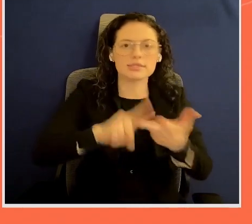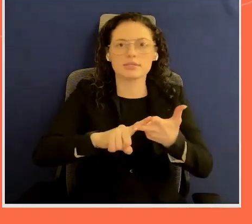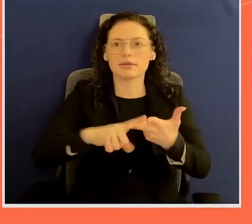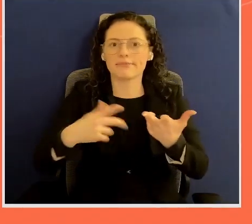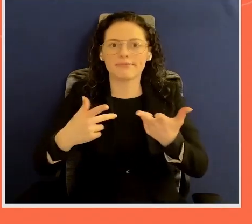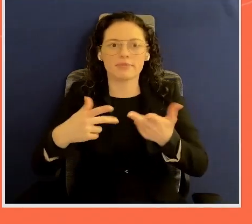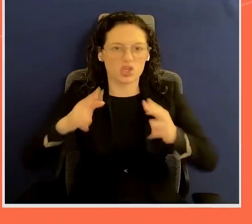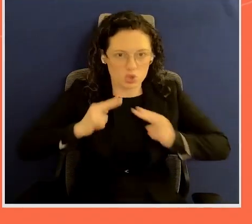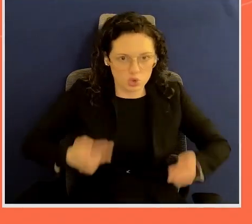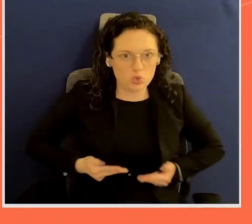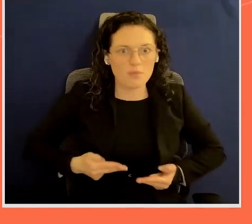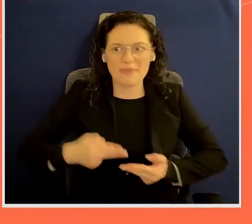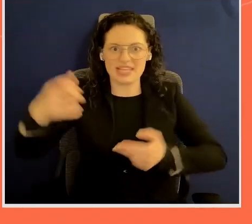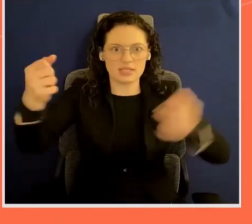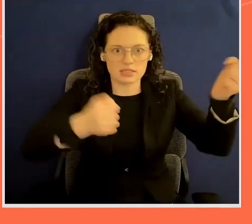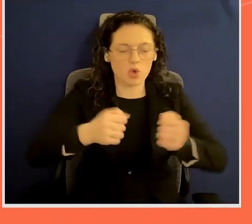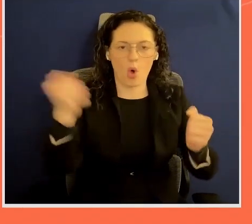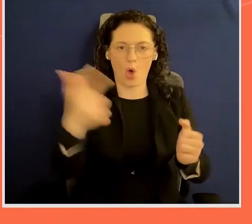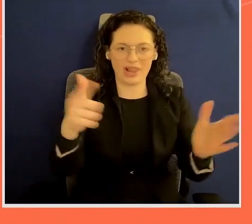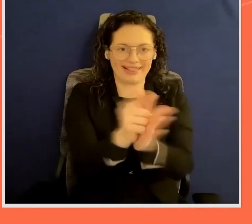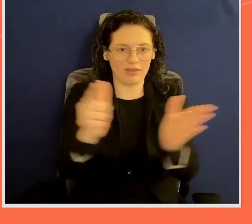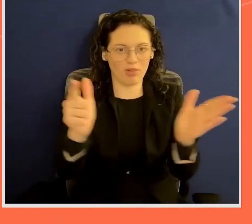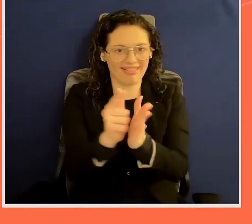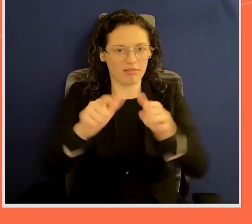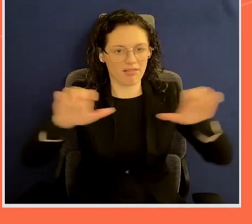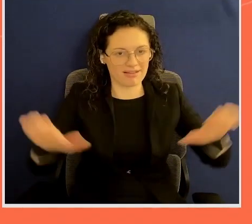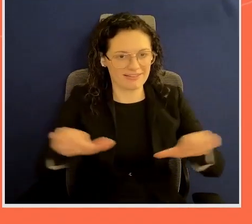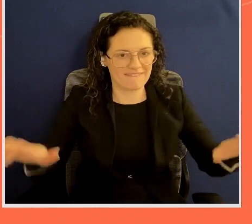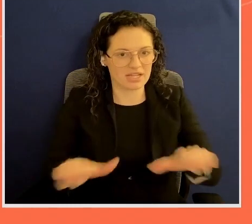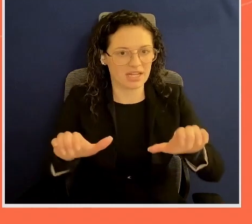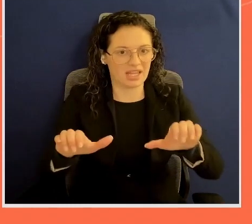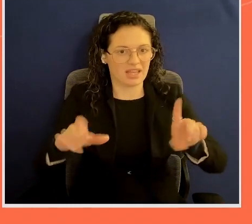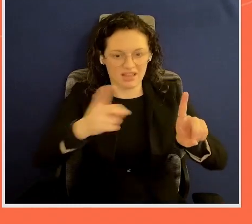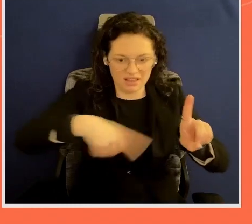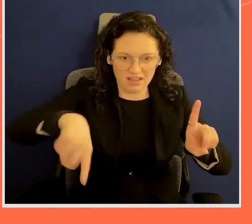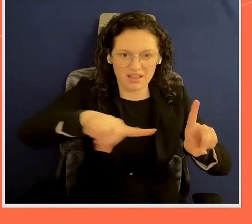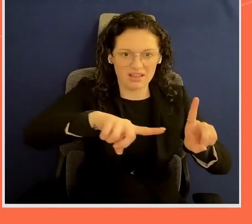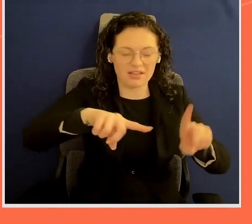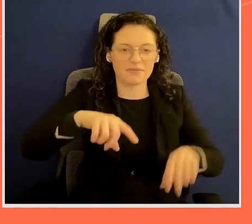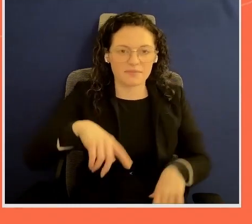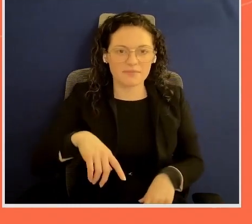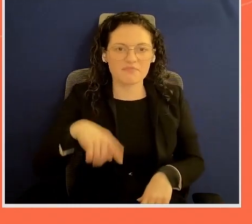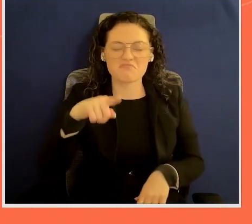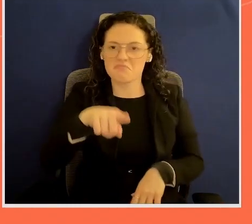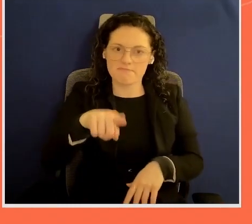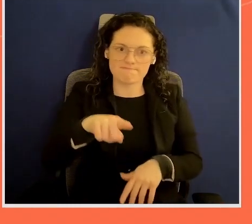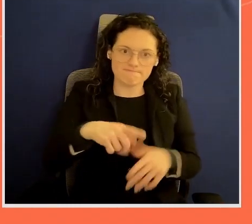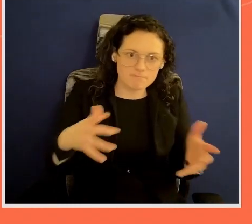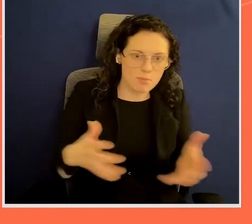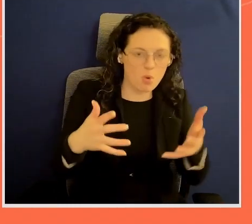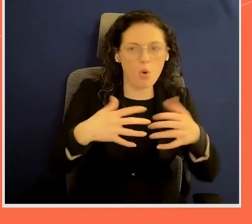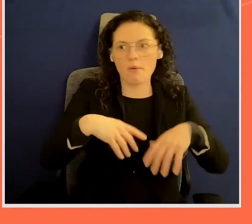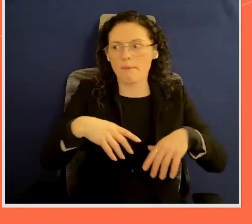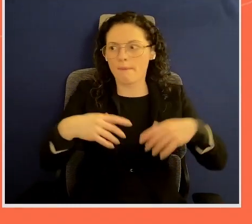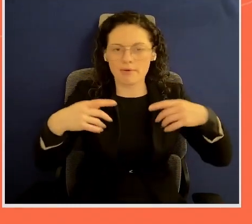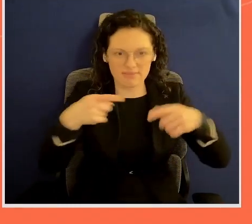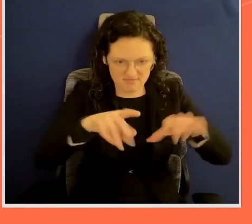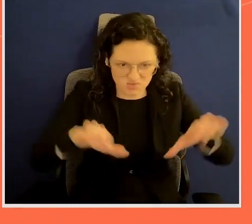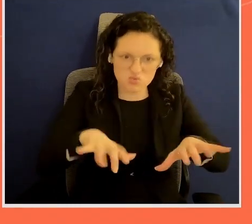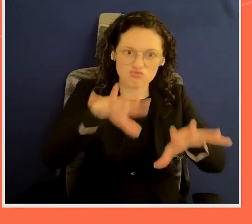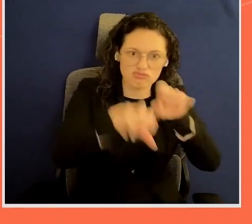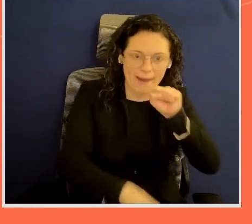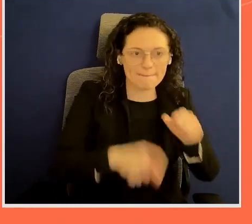down to the sea. There is also no way to gather here without